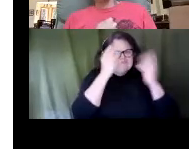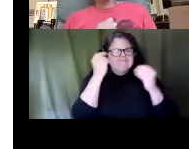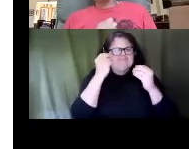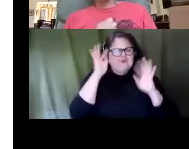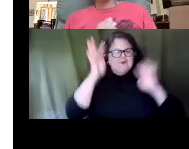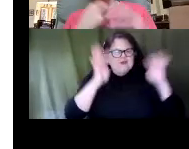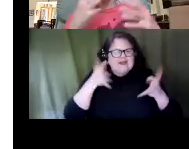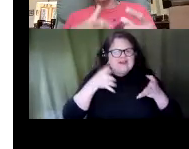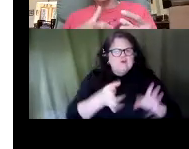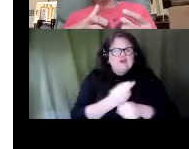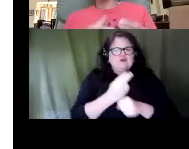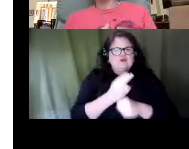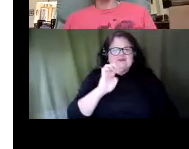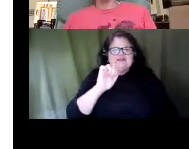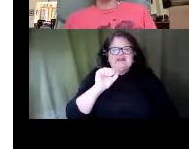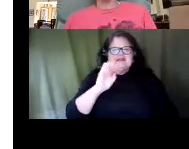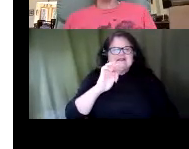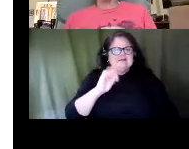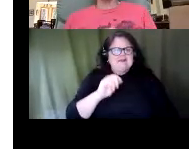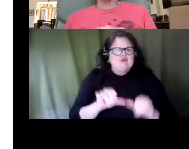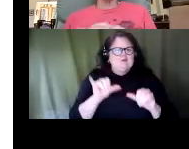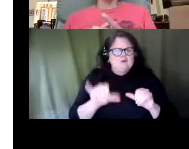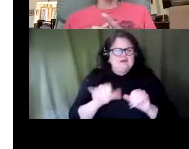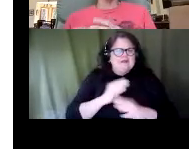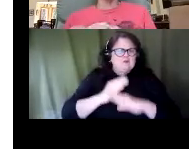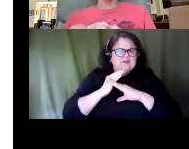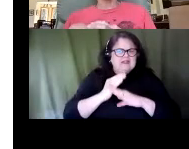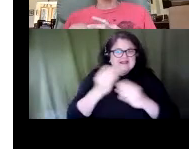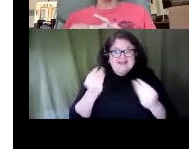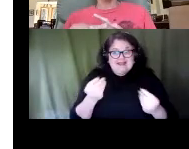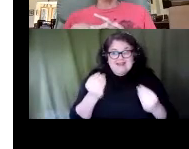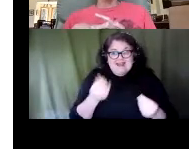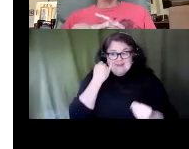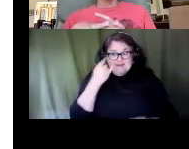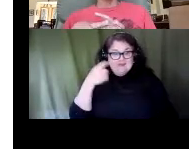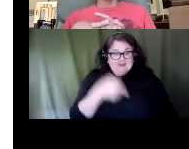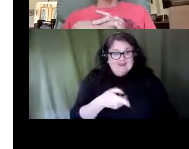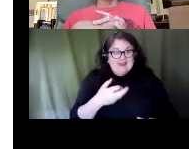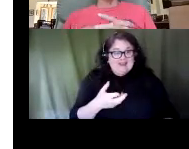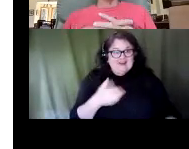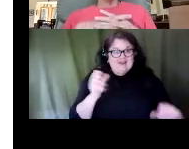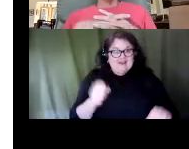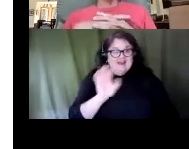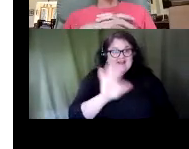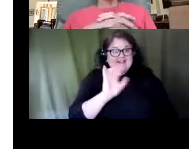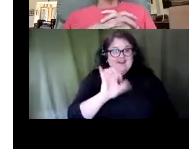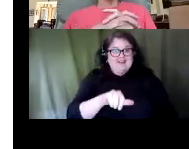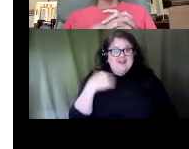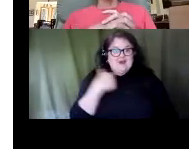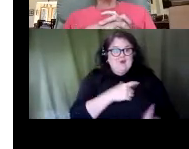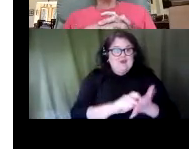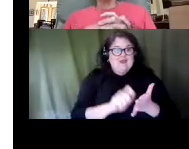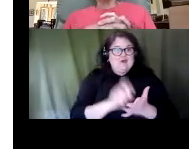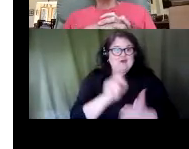use easements to permanently protect land. And so if you're in here, you can click on this thing where we wrote called a